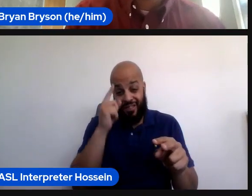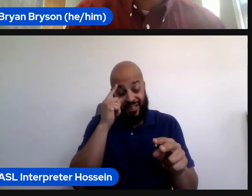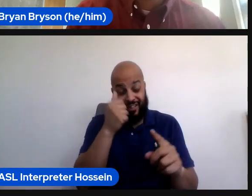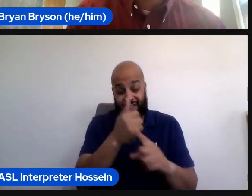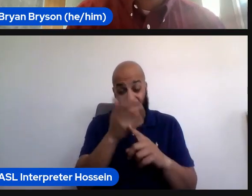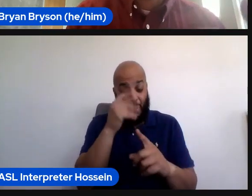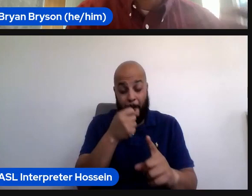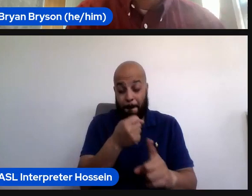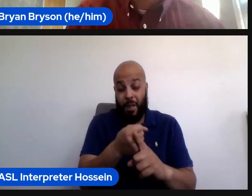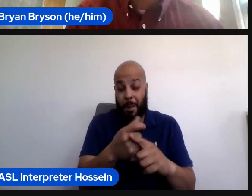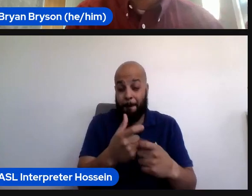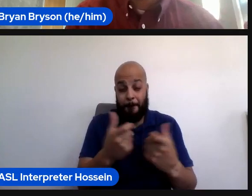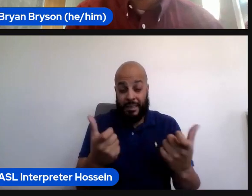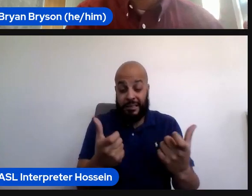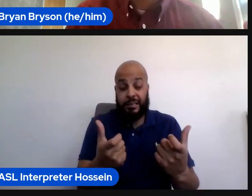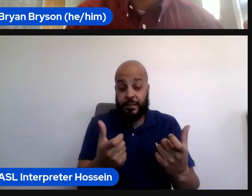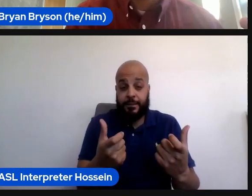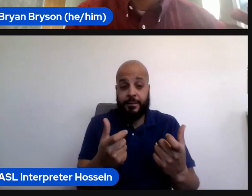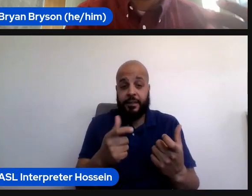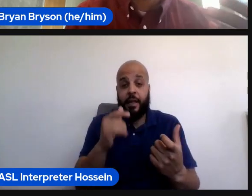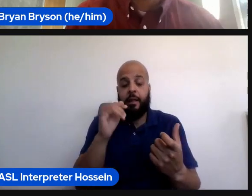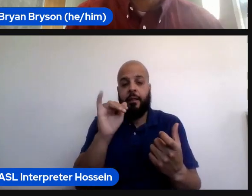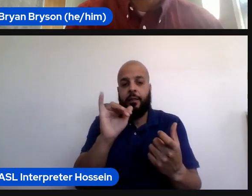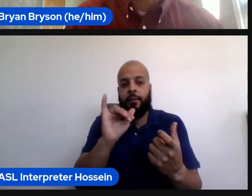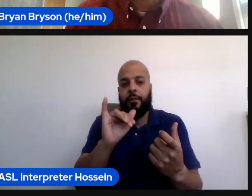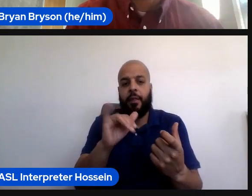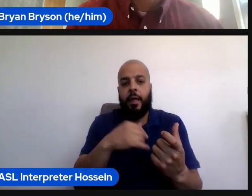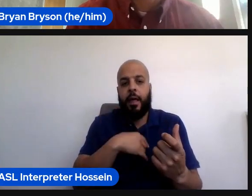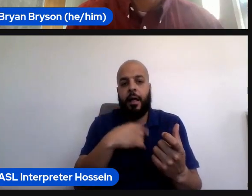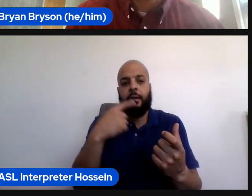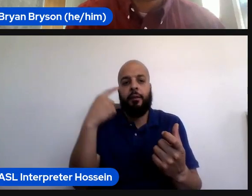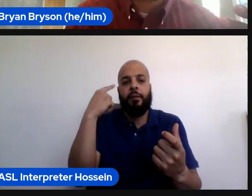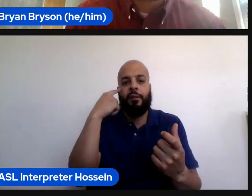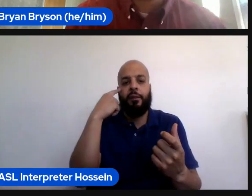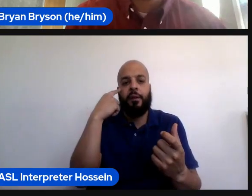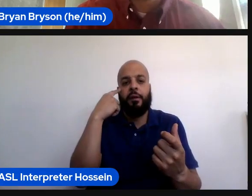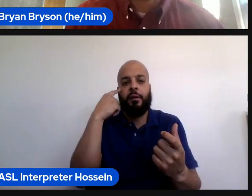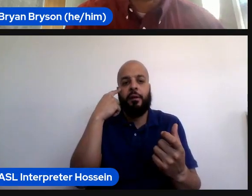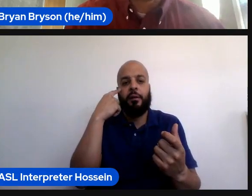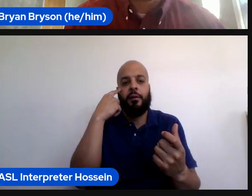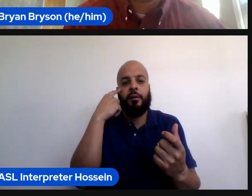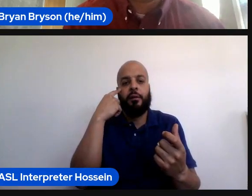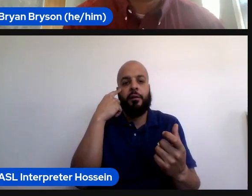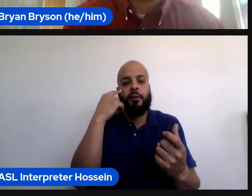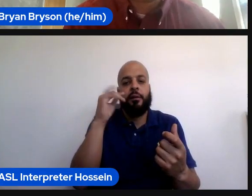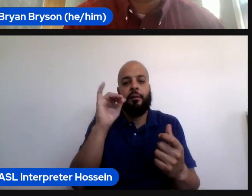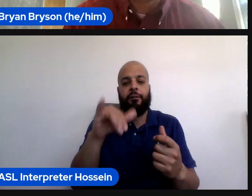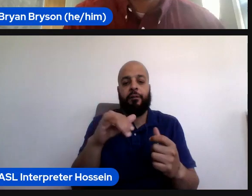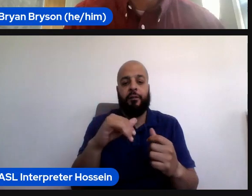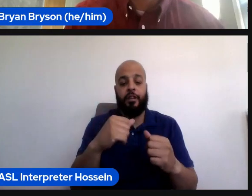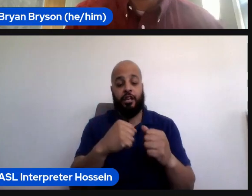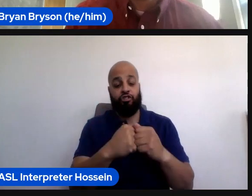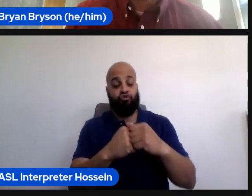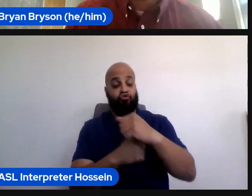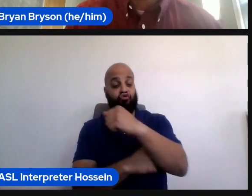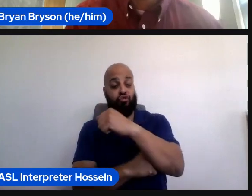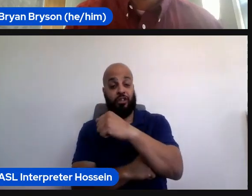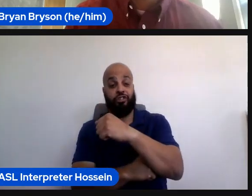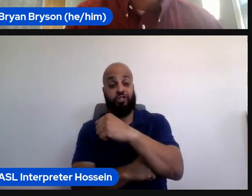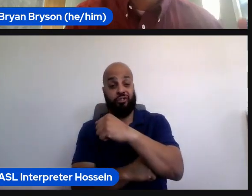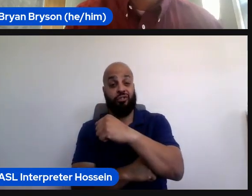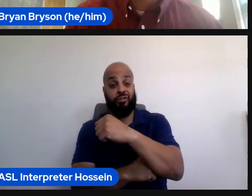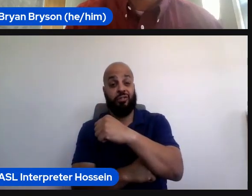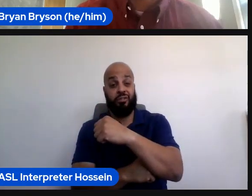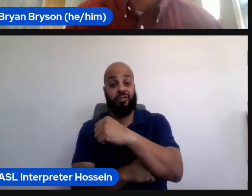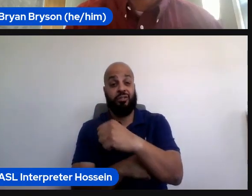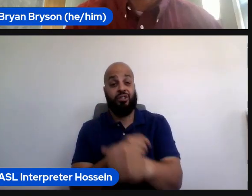is this idea that I think the protein structure prediction revolution